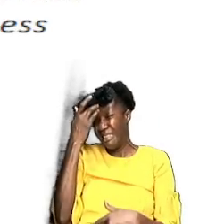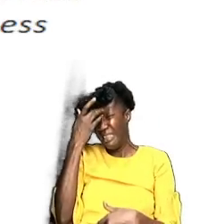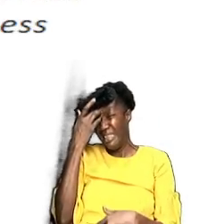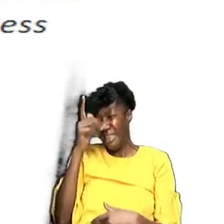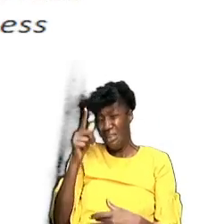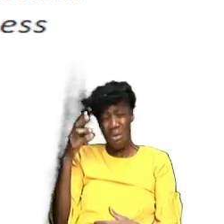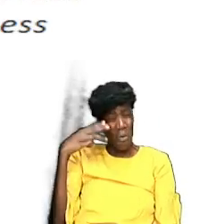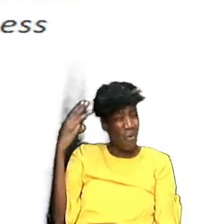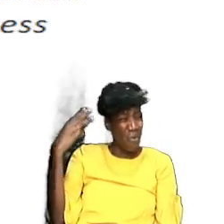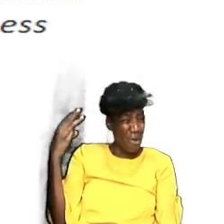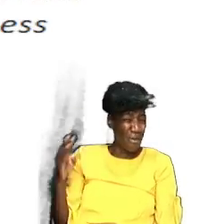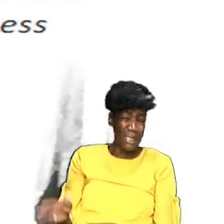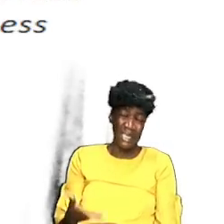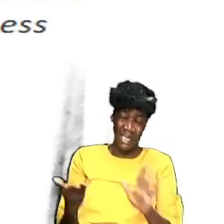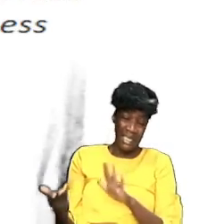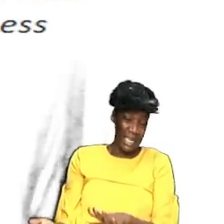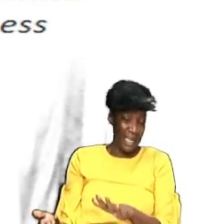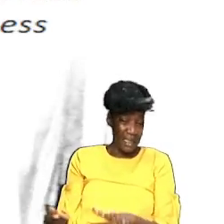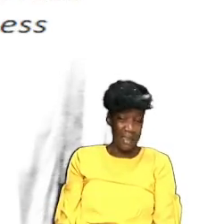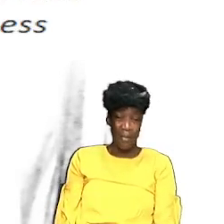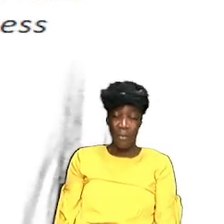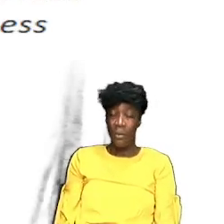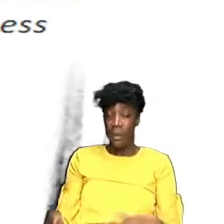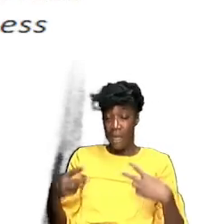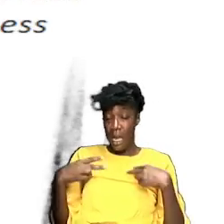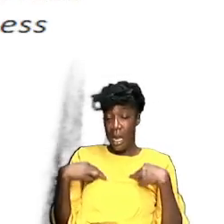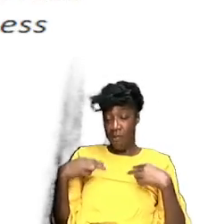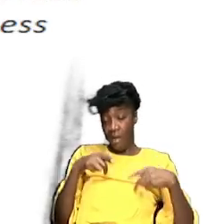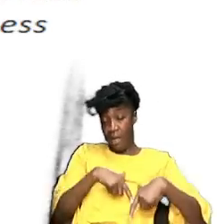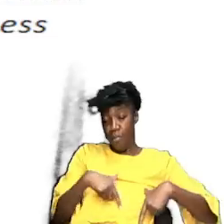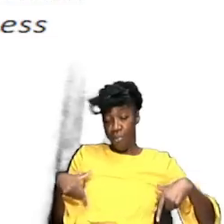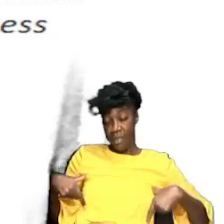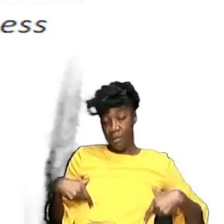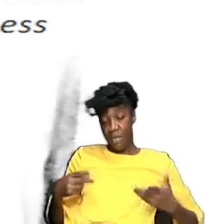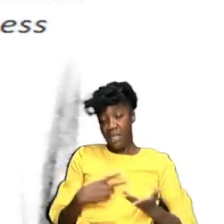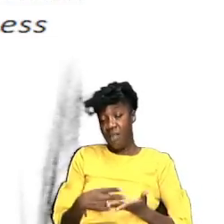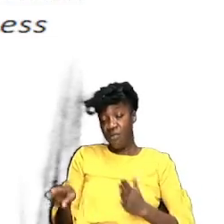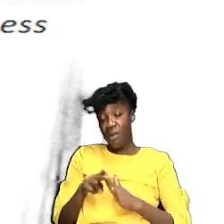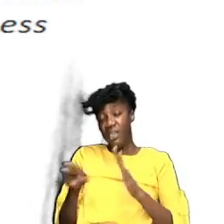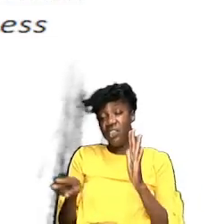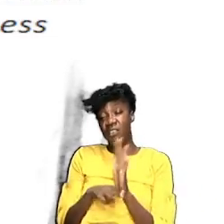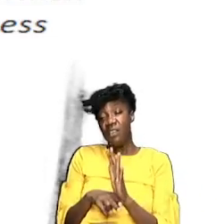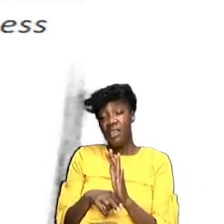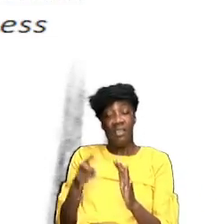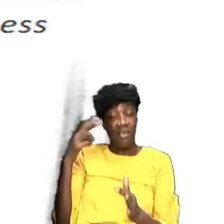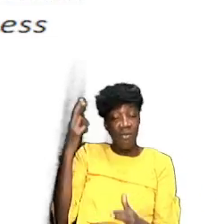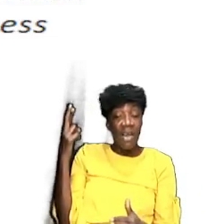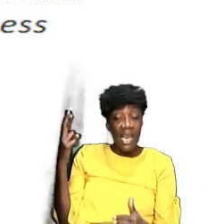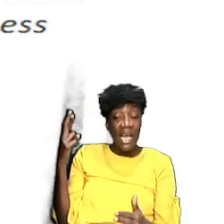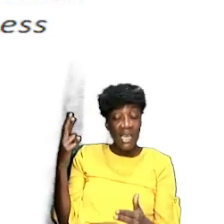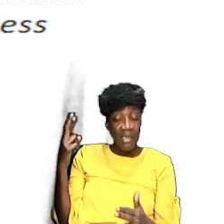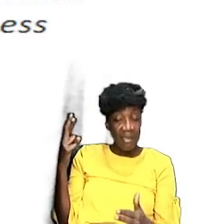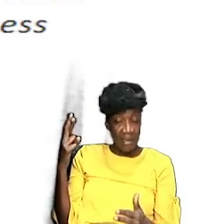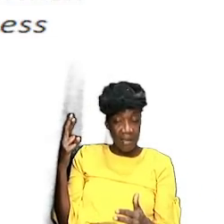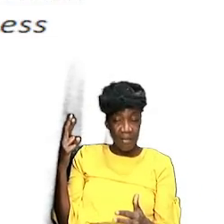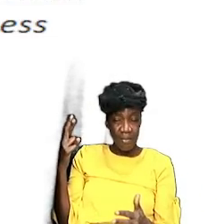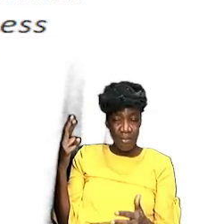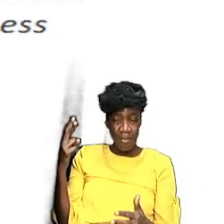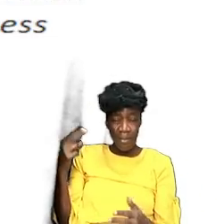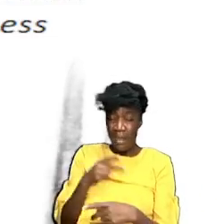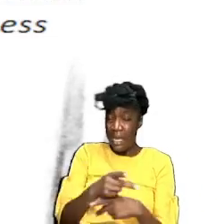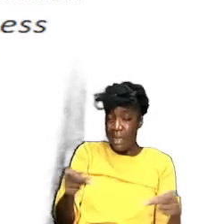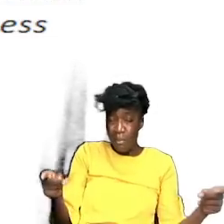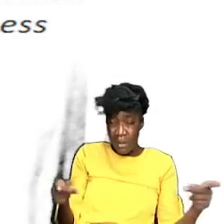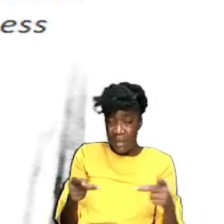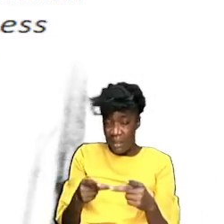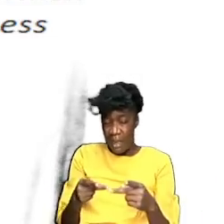you're worried to death. Amen. But when you have on the breastplate of righteousness, you realize that you are righteous positionally, in the